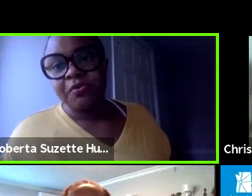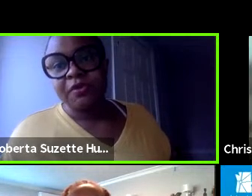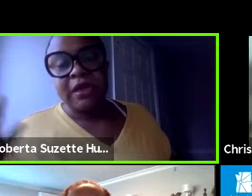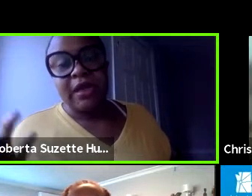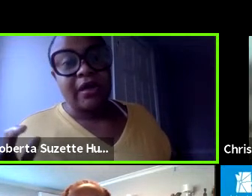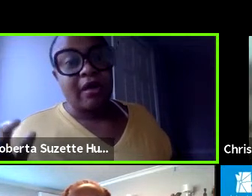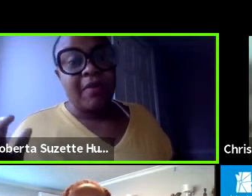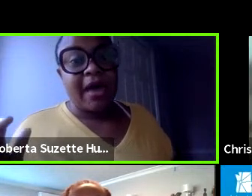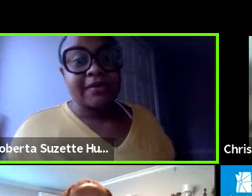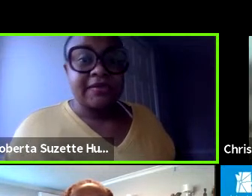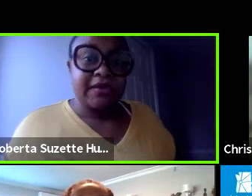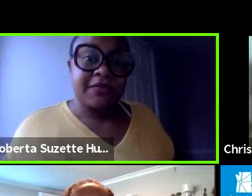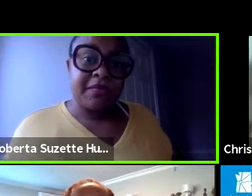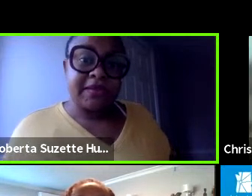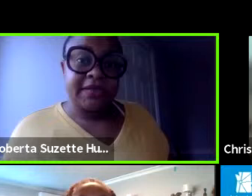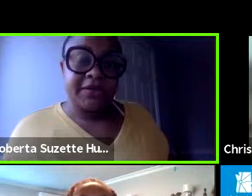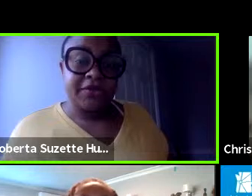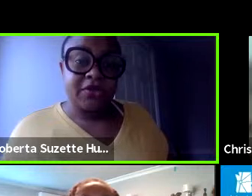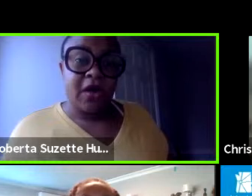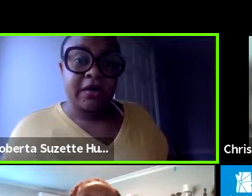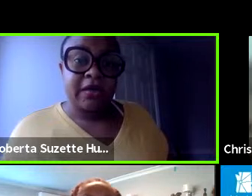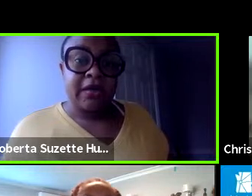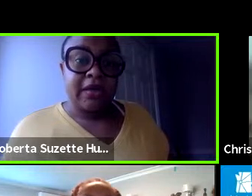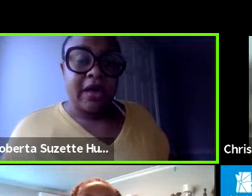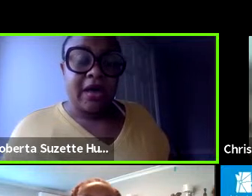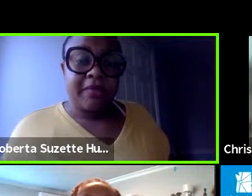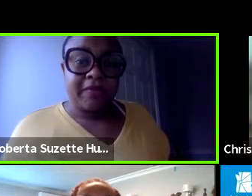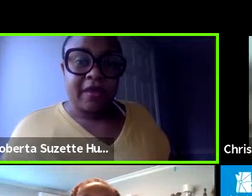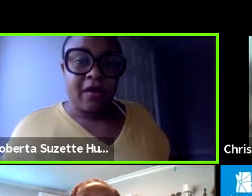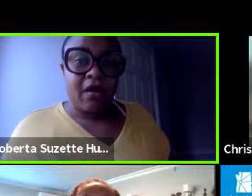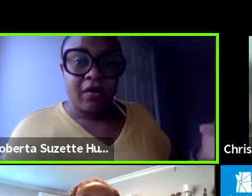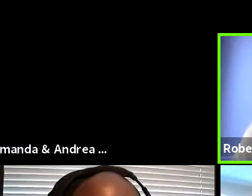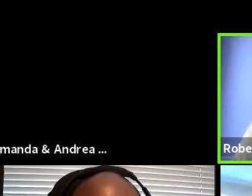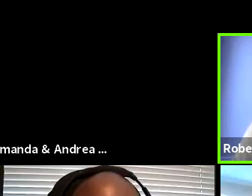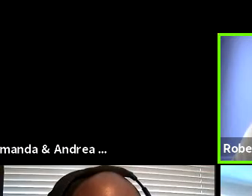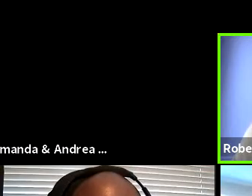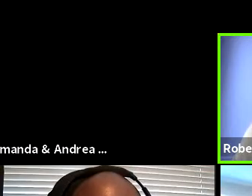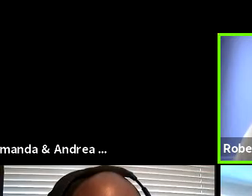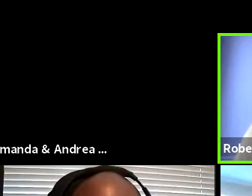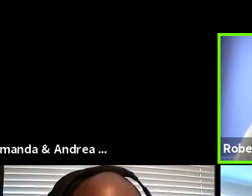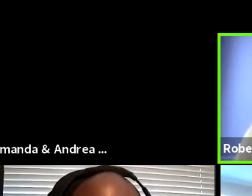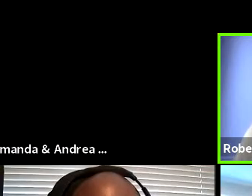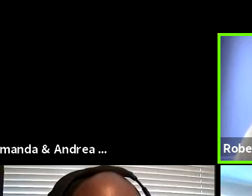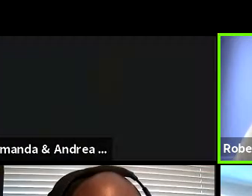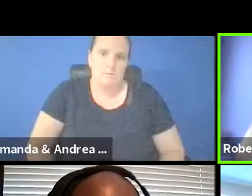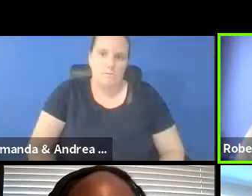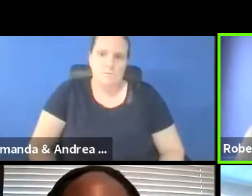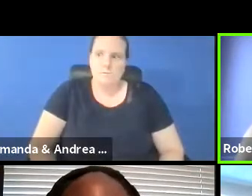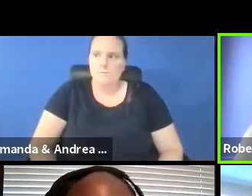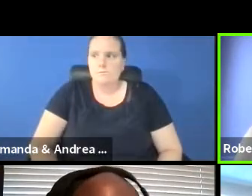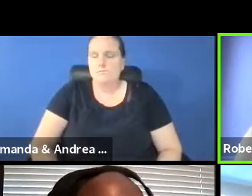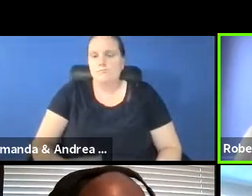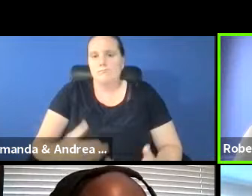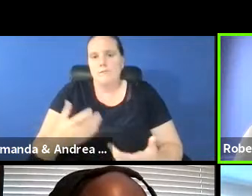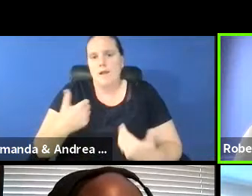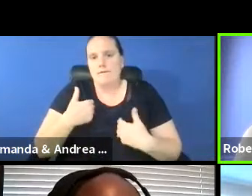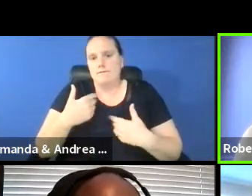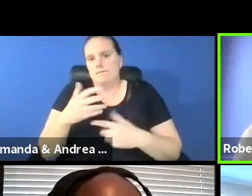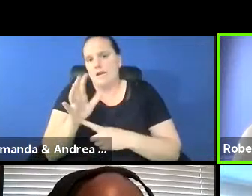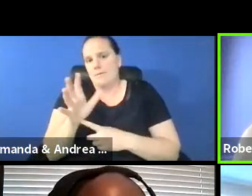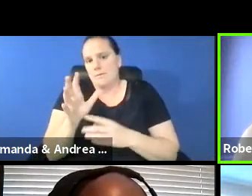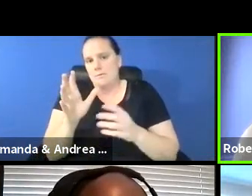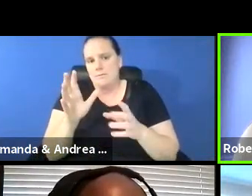small groups and come back, see if somebody's here to talk. If they are, great. And if they aren't, then we do something